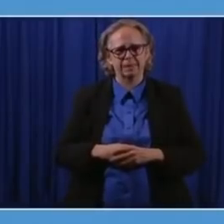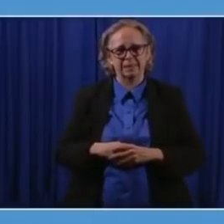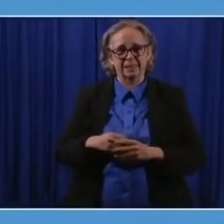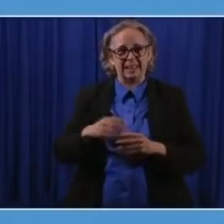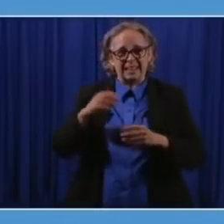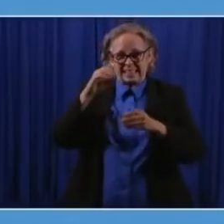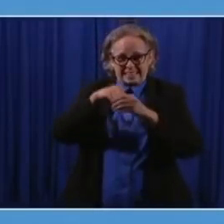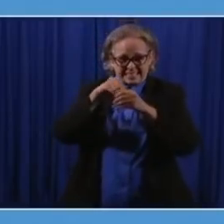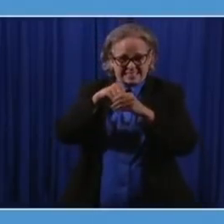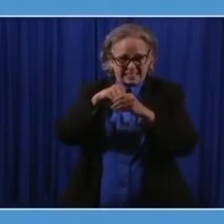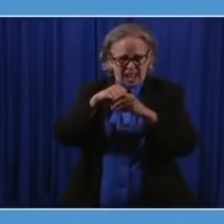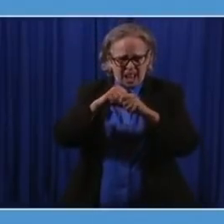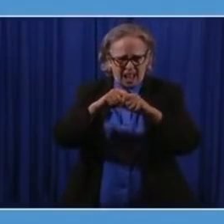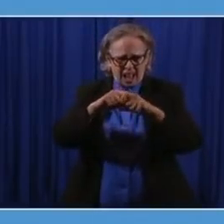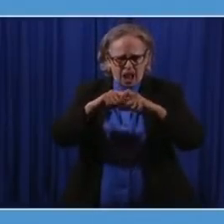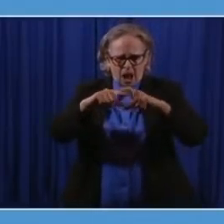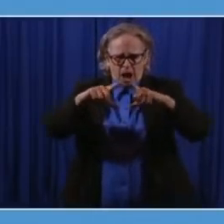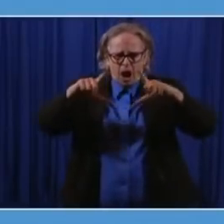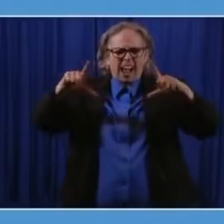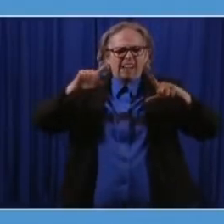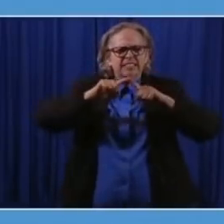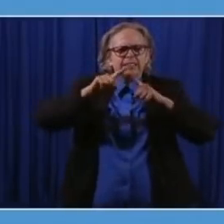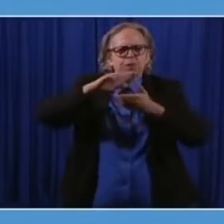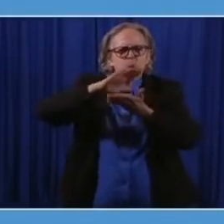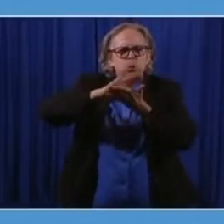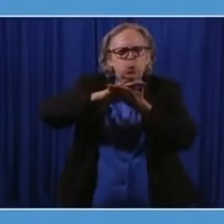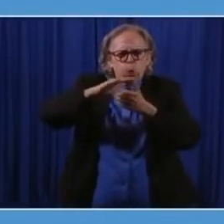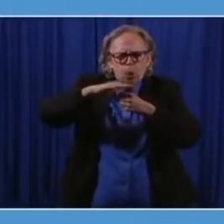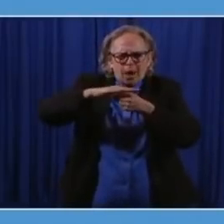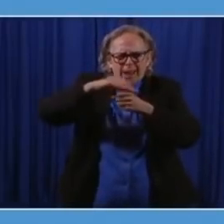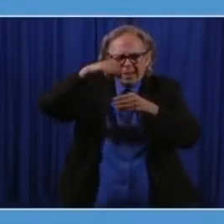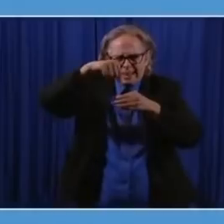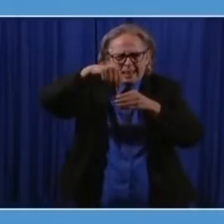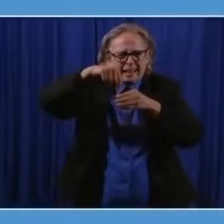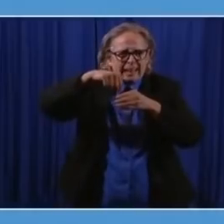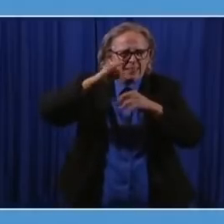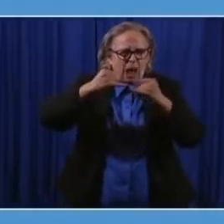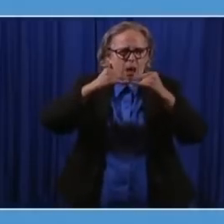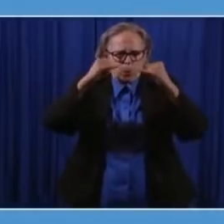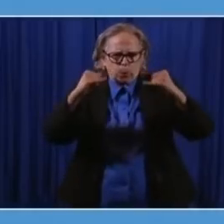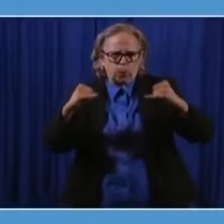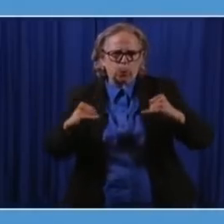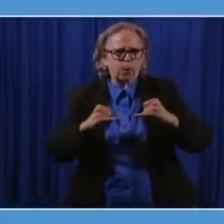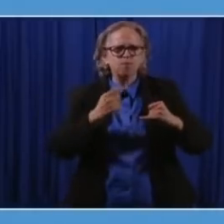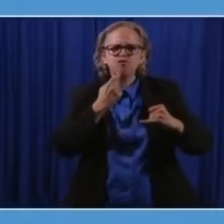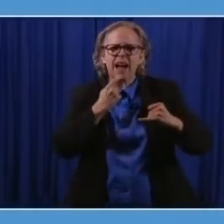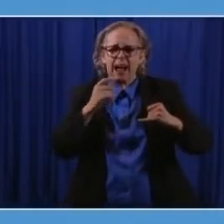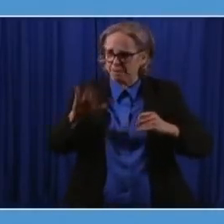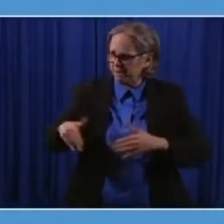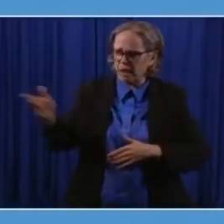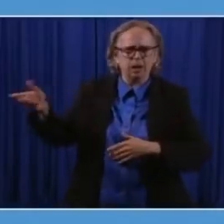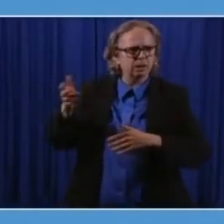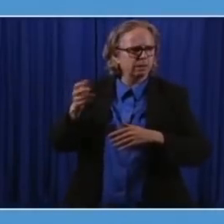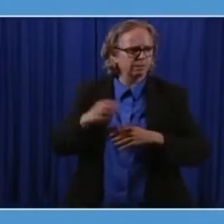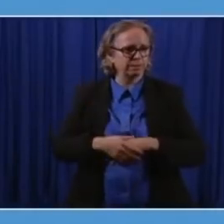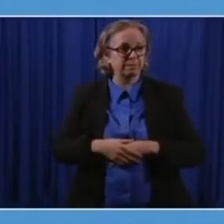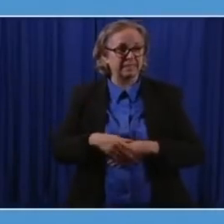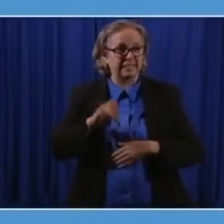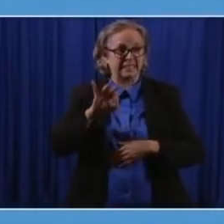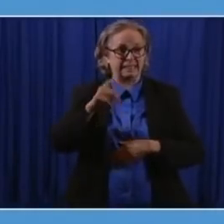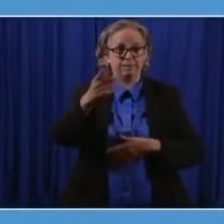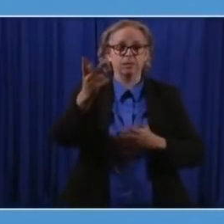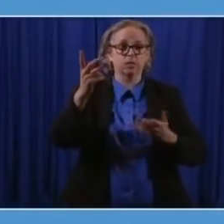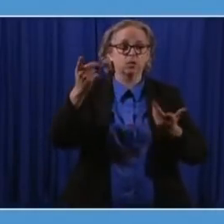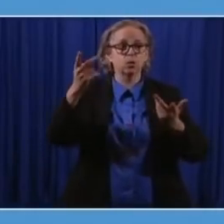the different school districts. And so if it is, they're going to do it fully remote, it's the darkest color up there. I guess that's a